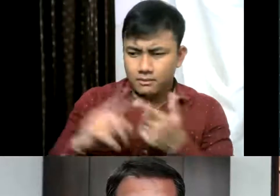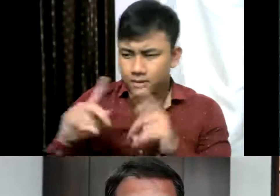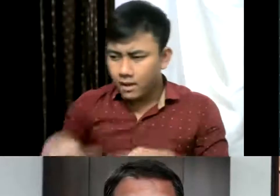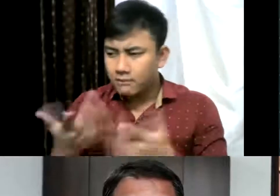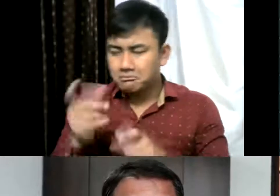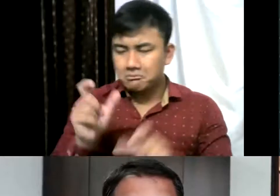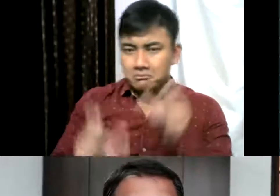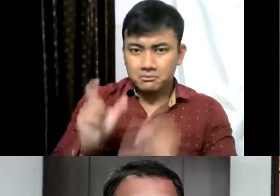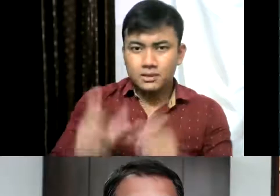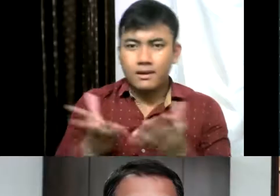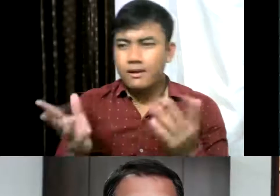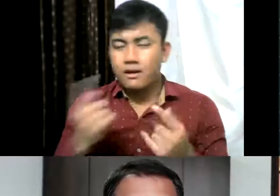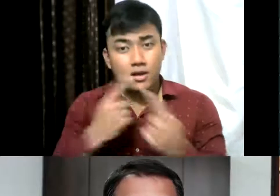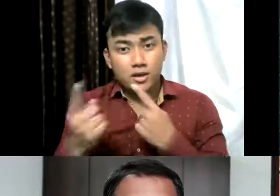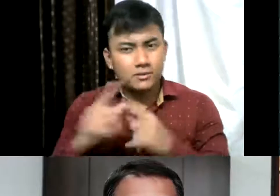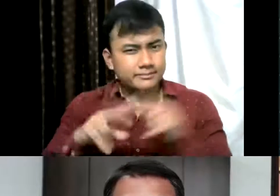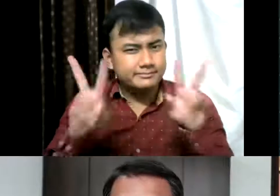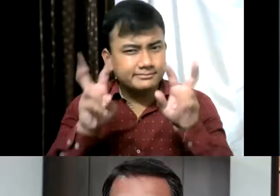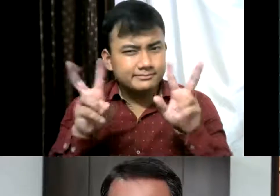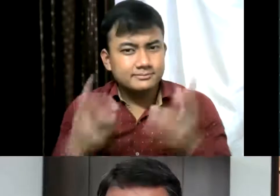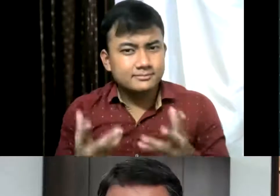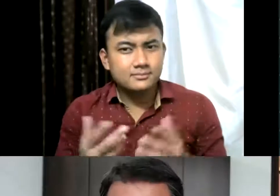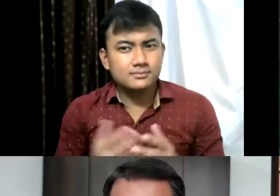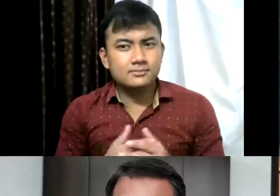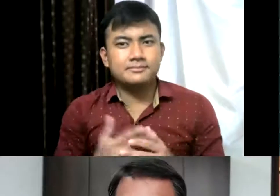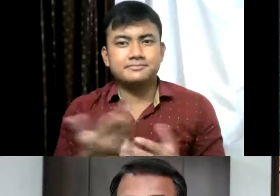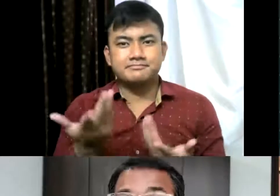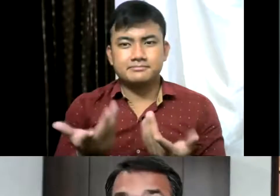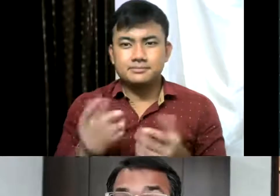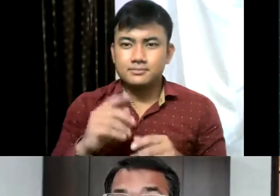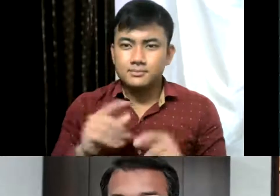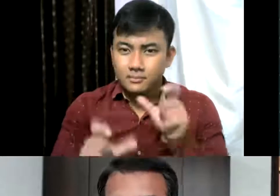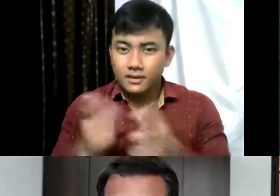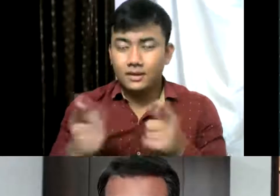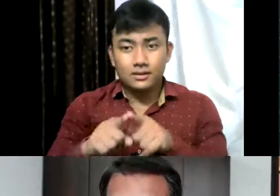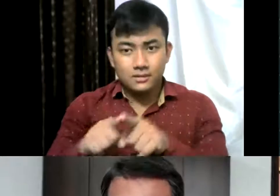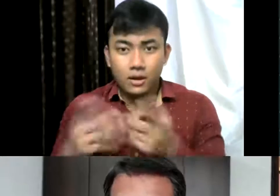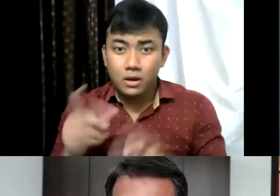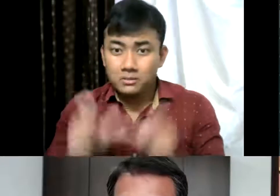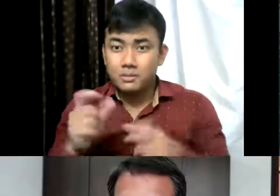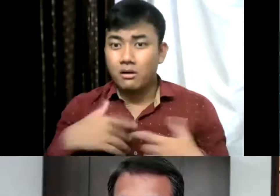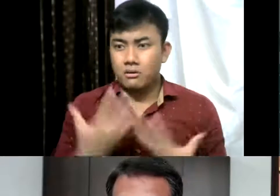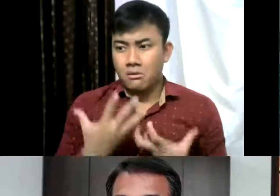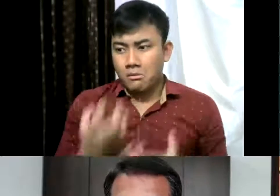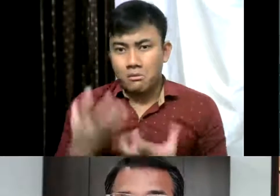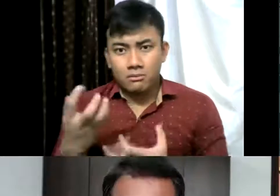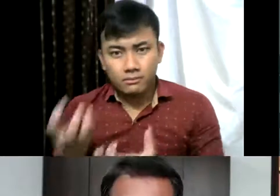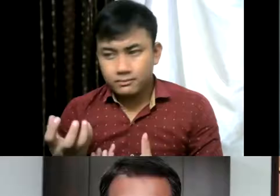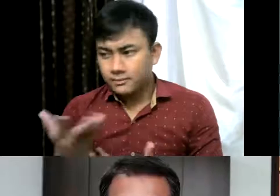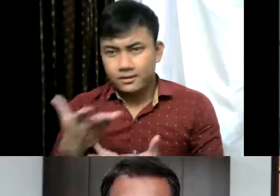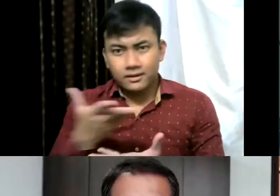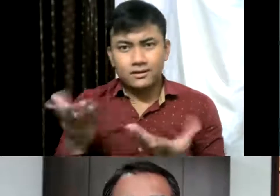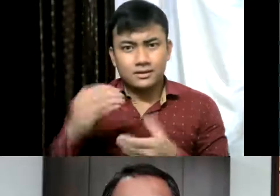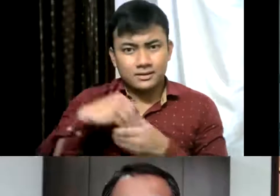anthropologists were talking about the intimacy deficit and the horniness pandemic of sorts that's going to be unleashed